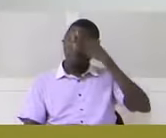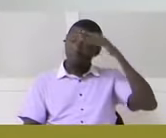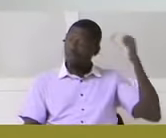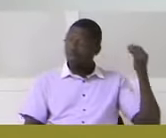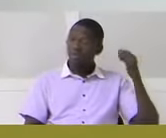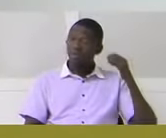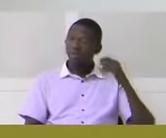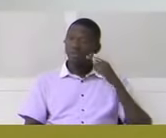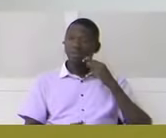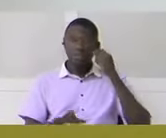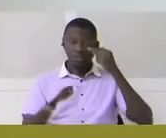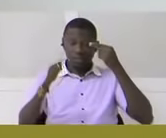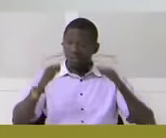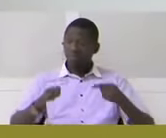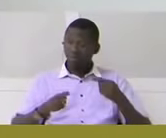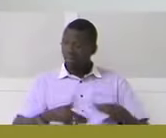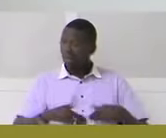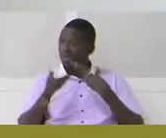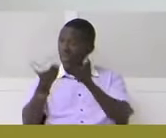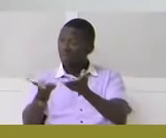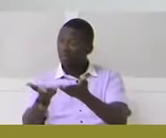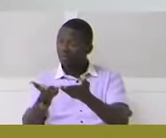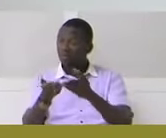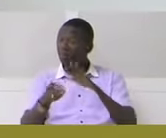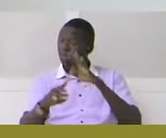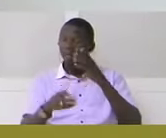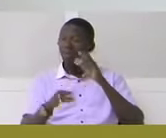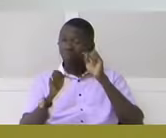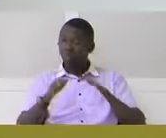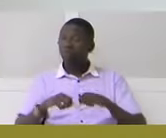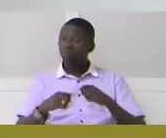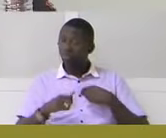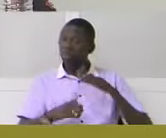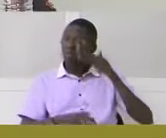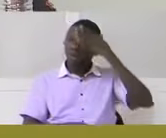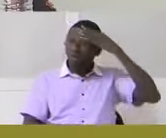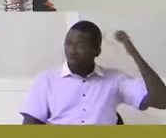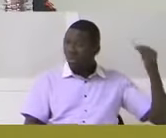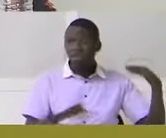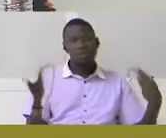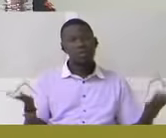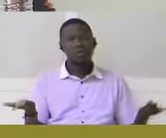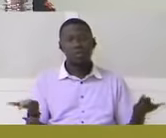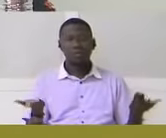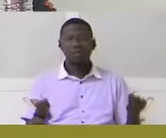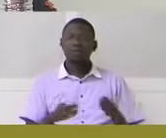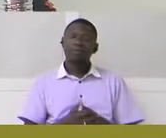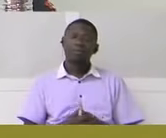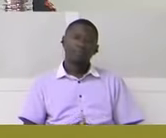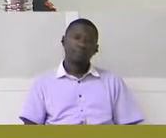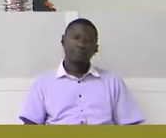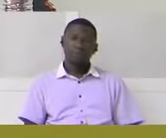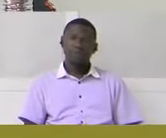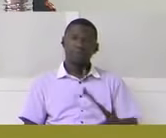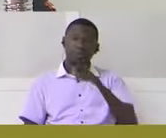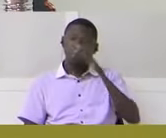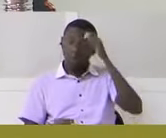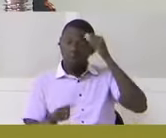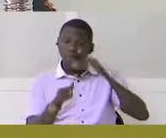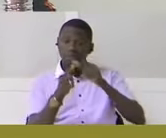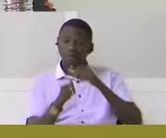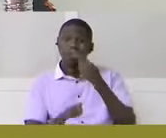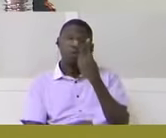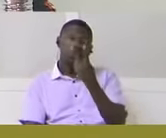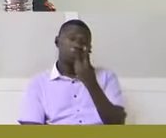been long. I cannot remember all. Dama dengola mundi and don defana mo den sinina nole. Nani kumakan ne mera ko ngadi karikilin koma. Do you remember the